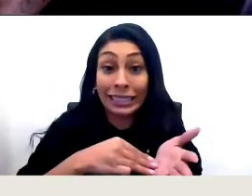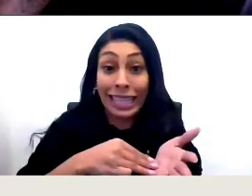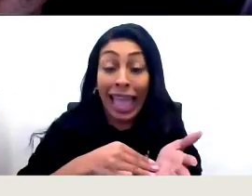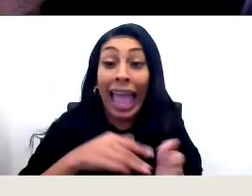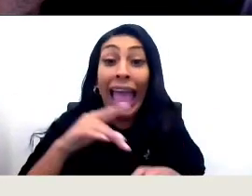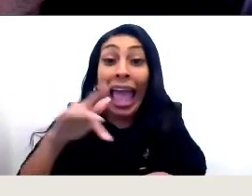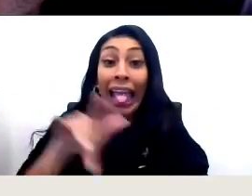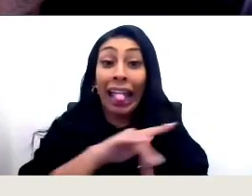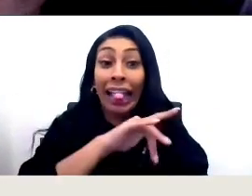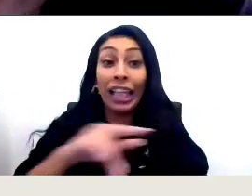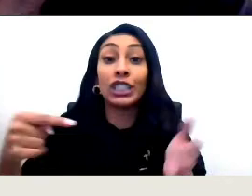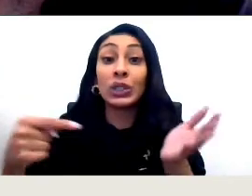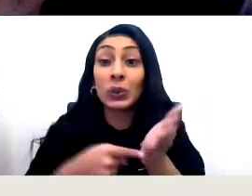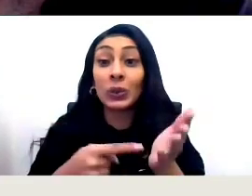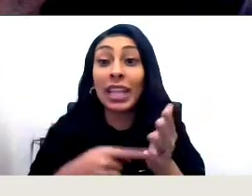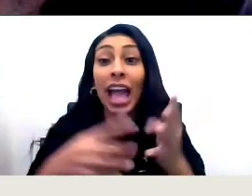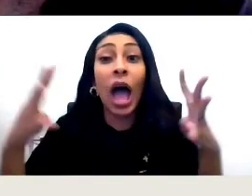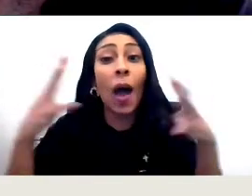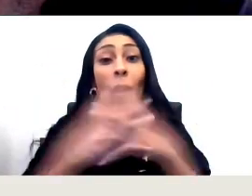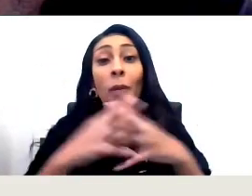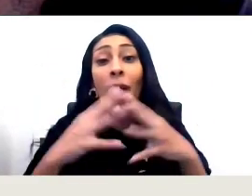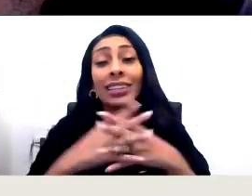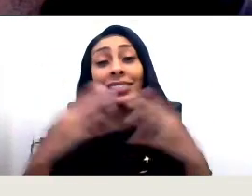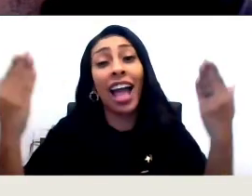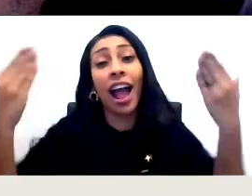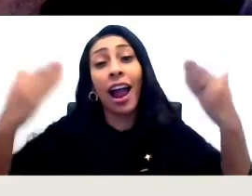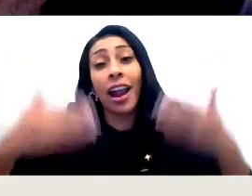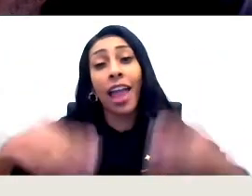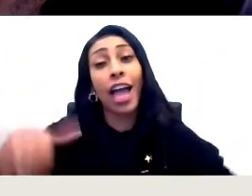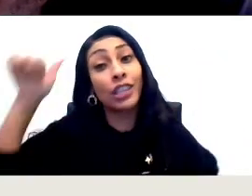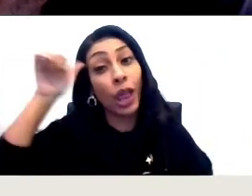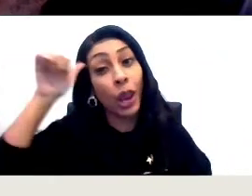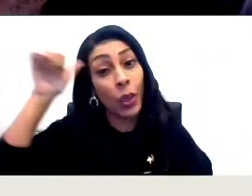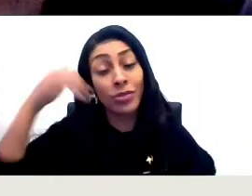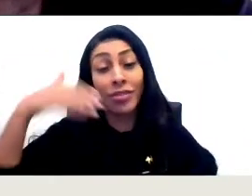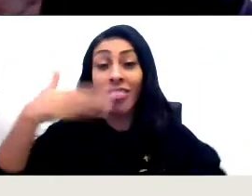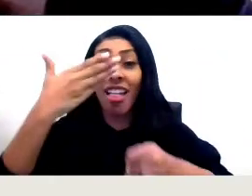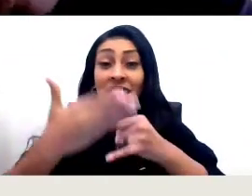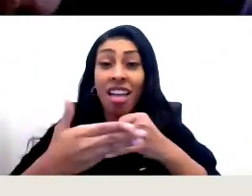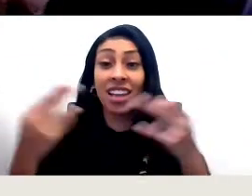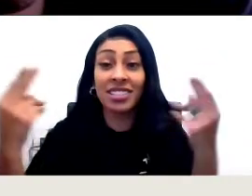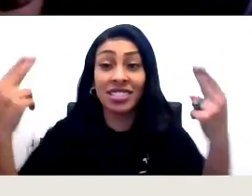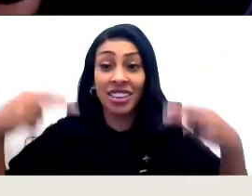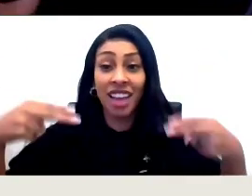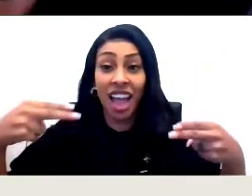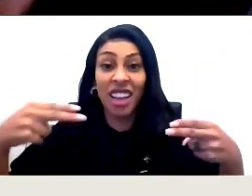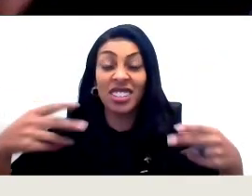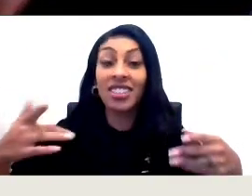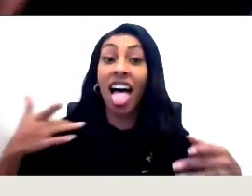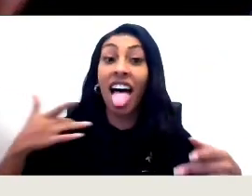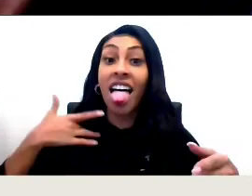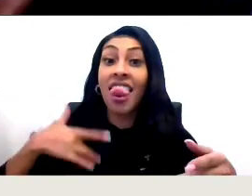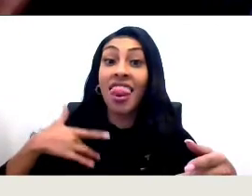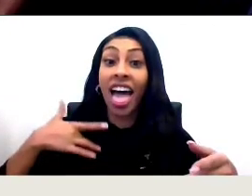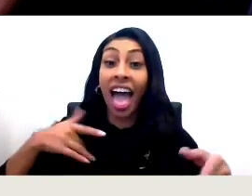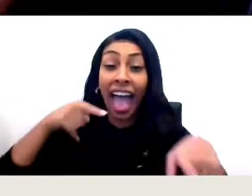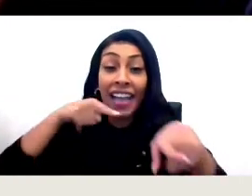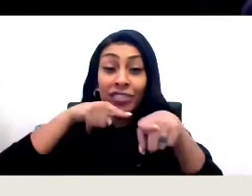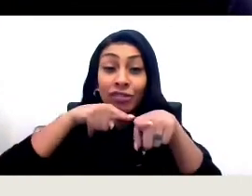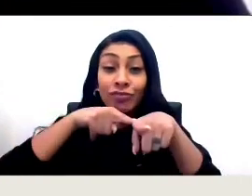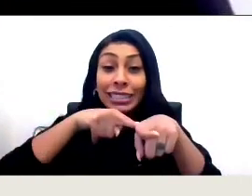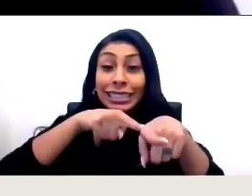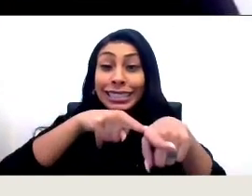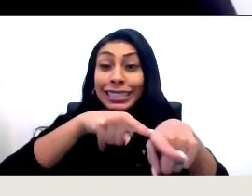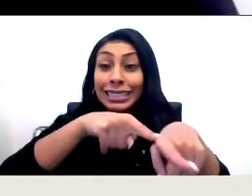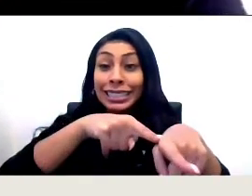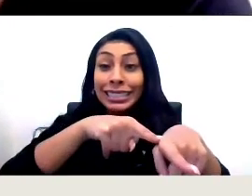Tuesday. Wednesday night, we knew that was going to be our last night with an audience. And they were live streaming the play. So we would still do